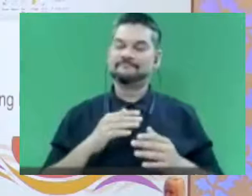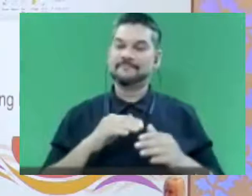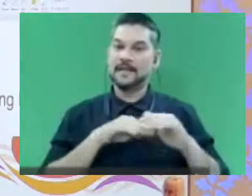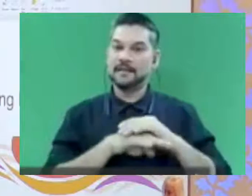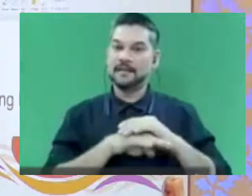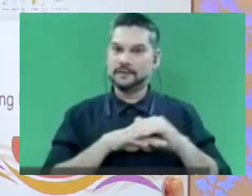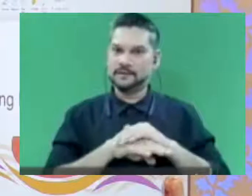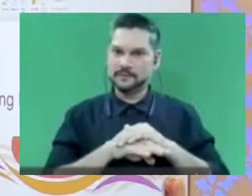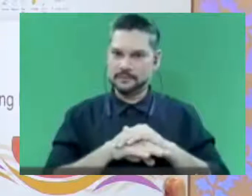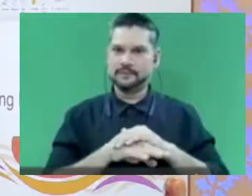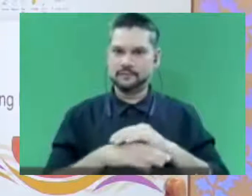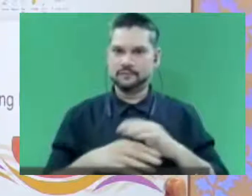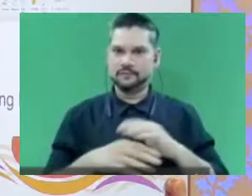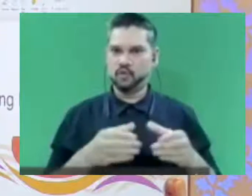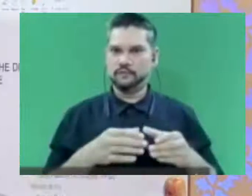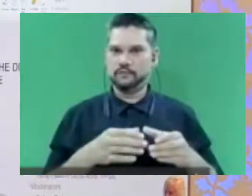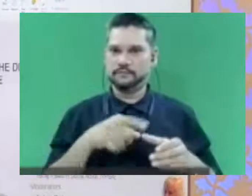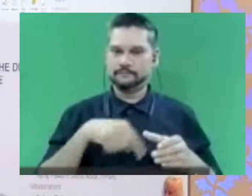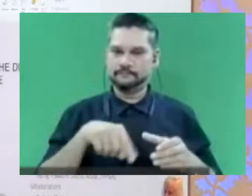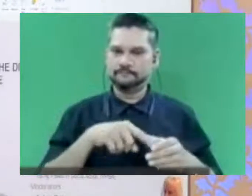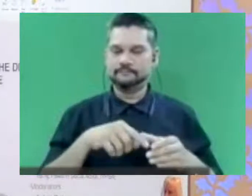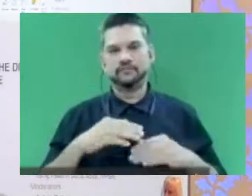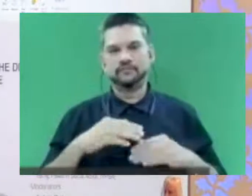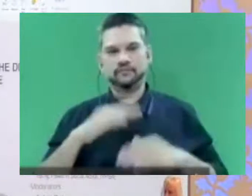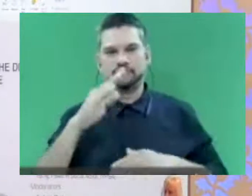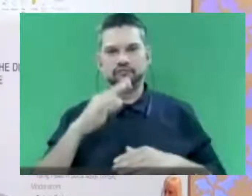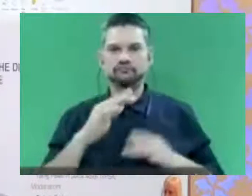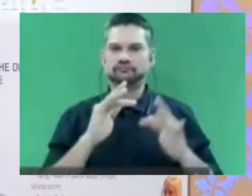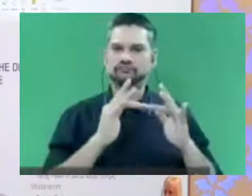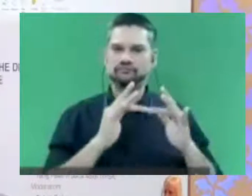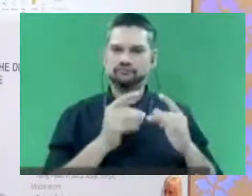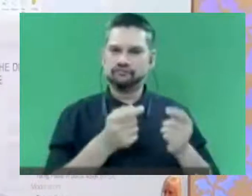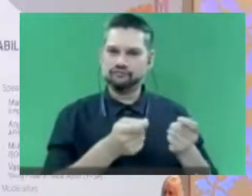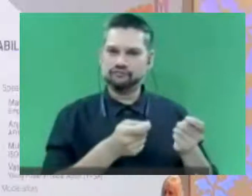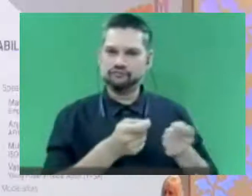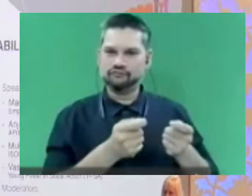Asia Pacific School of Internet Governance in regard to